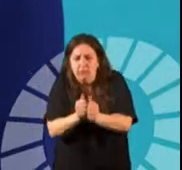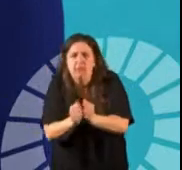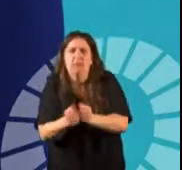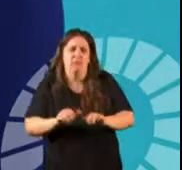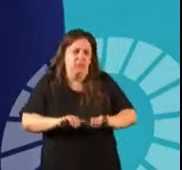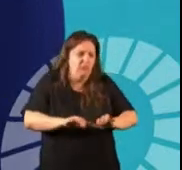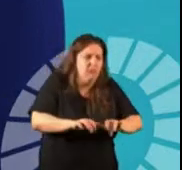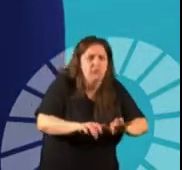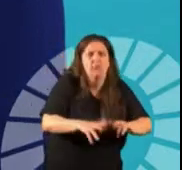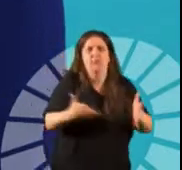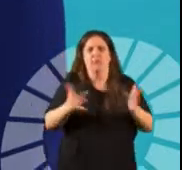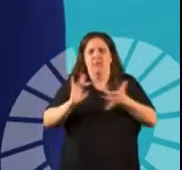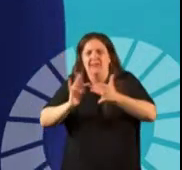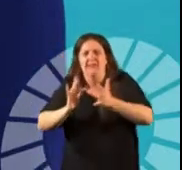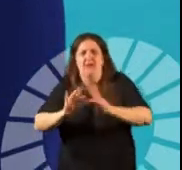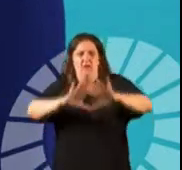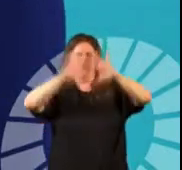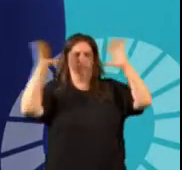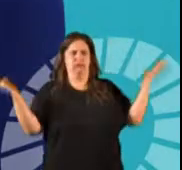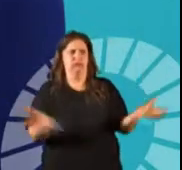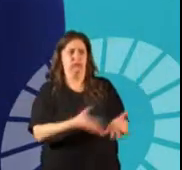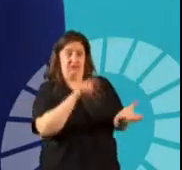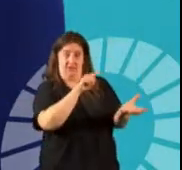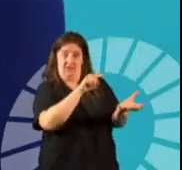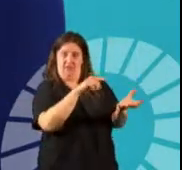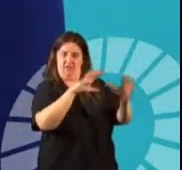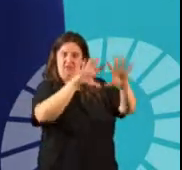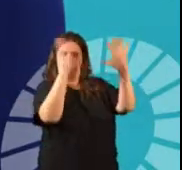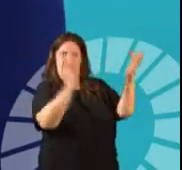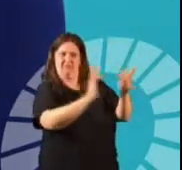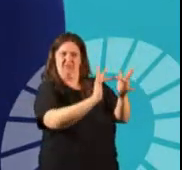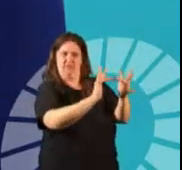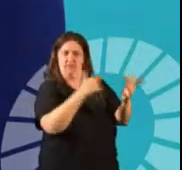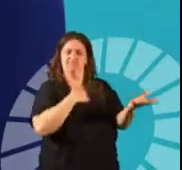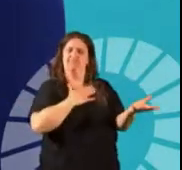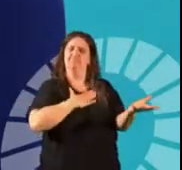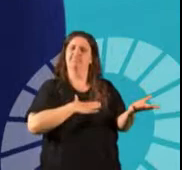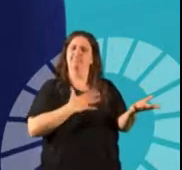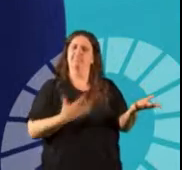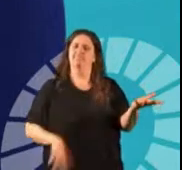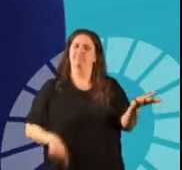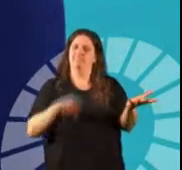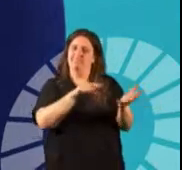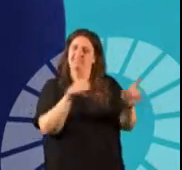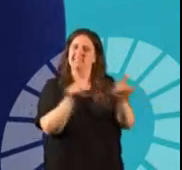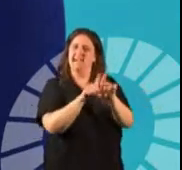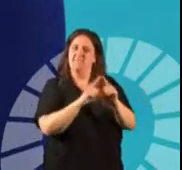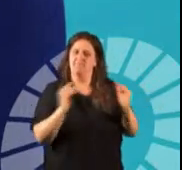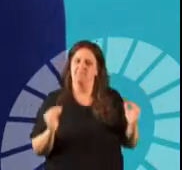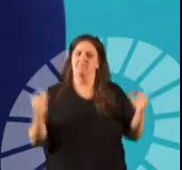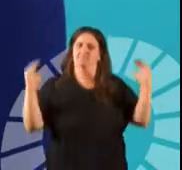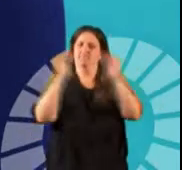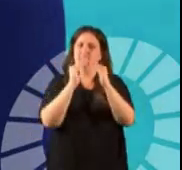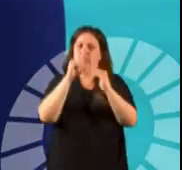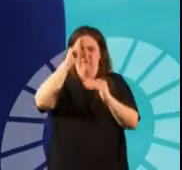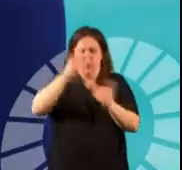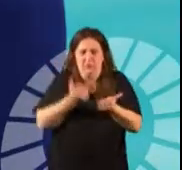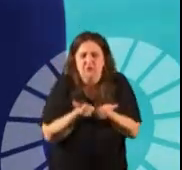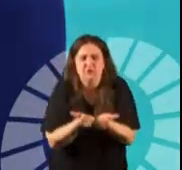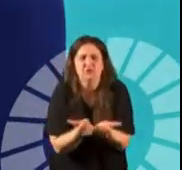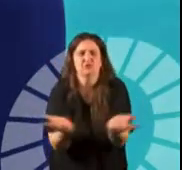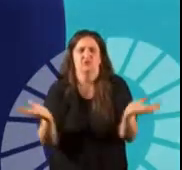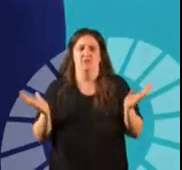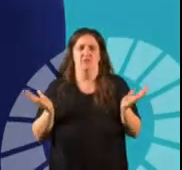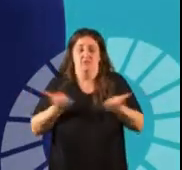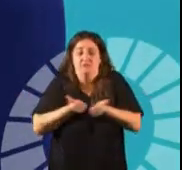in our decision-making mechanisms. That, I think, is another key tool for us to achieve gender equality. And then just two very